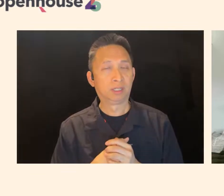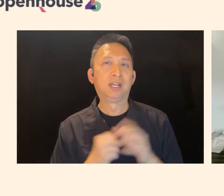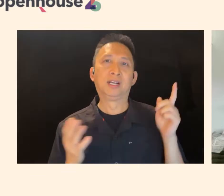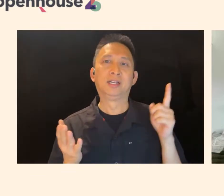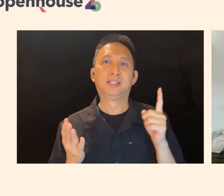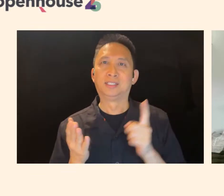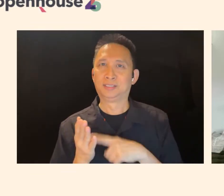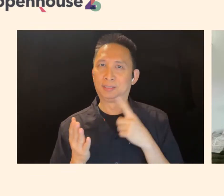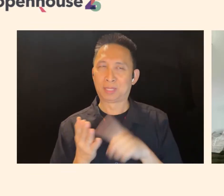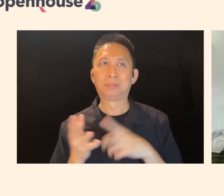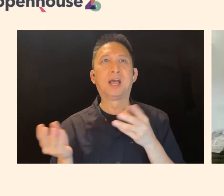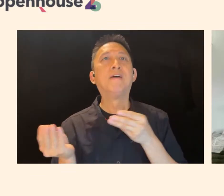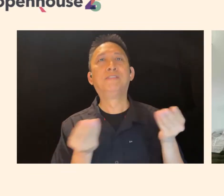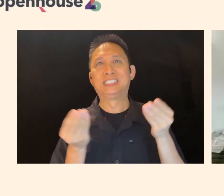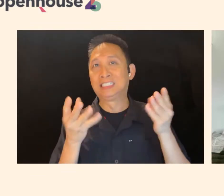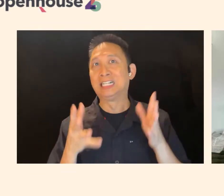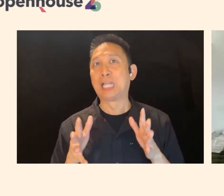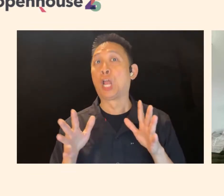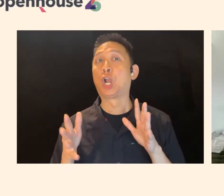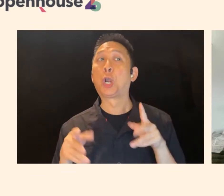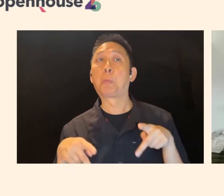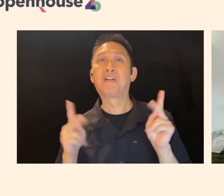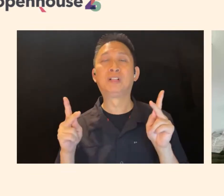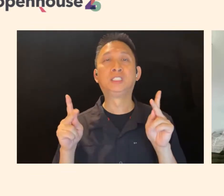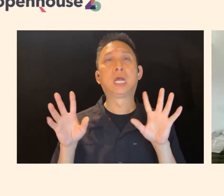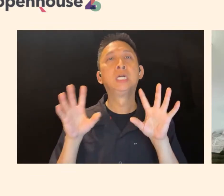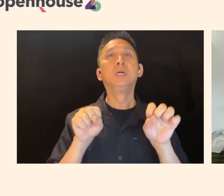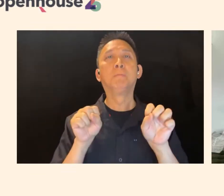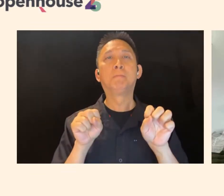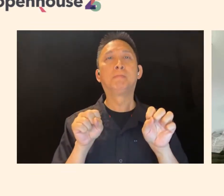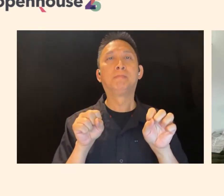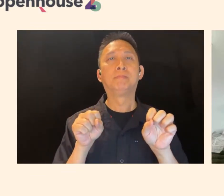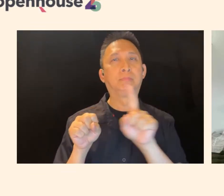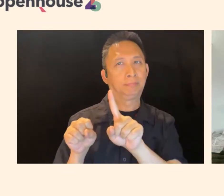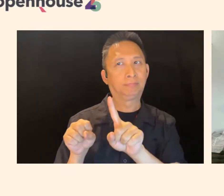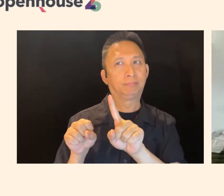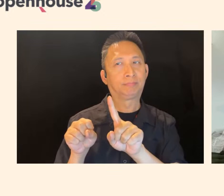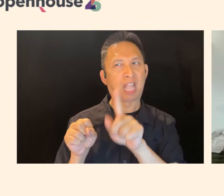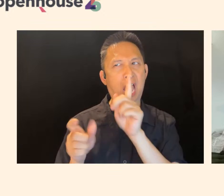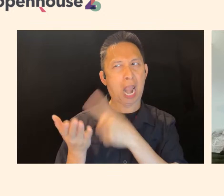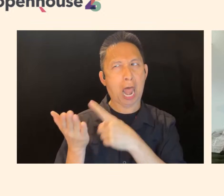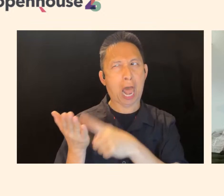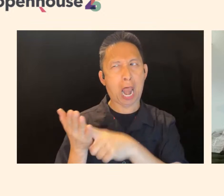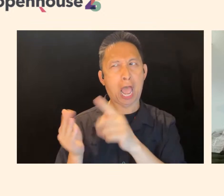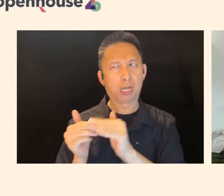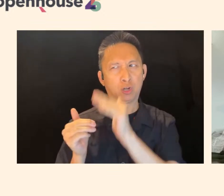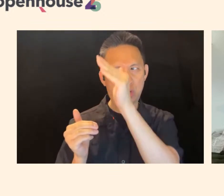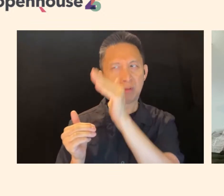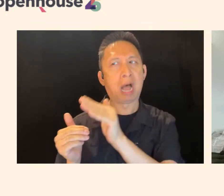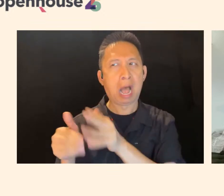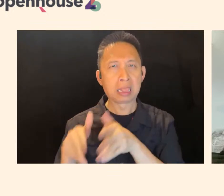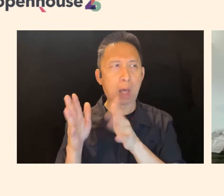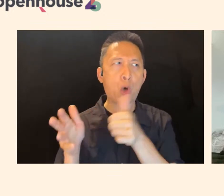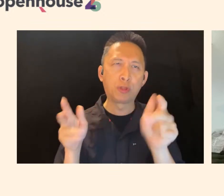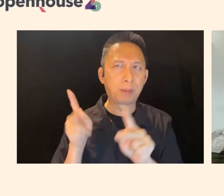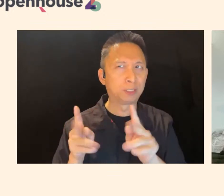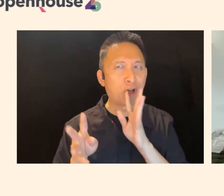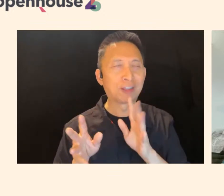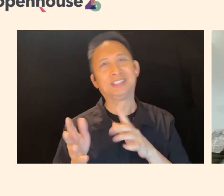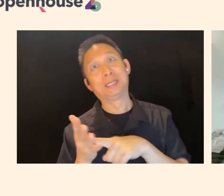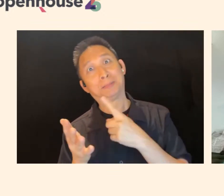facilitator's privilege and manage it, it was still a transformative space, even when you sometimes got a little disruption in